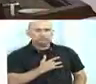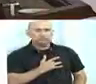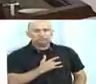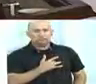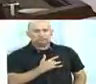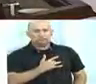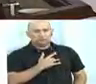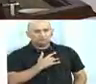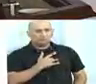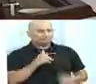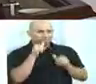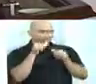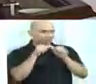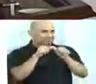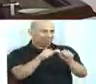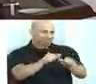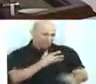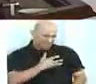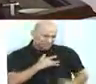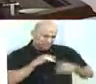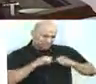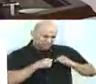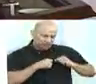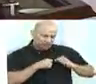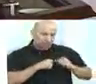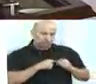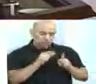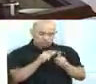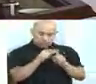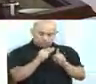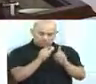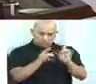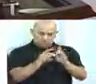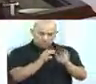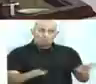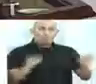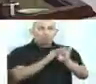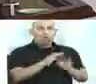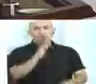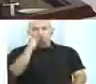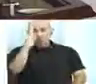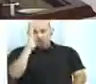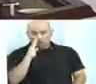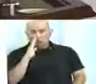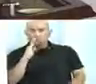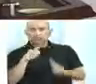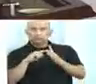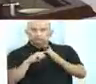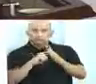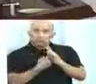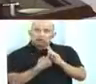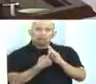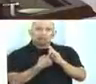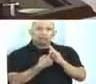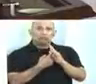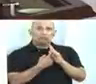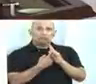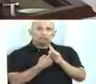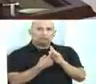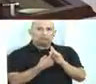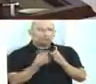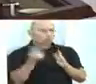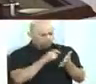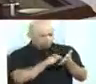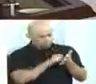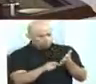long time. Words are important. God started all of this that we are on right here.